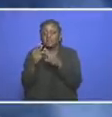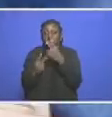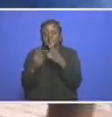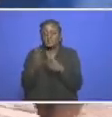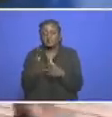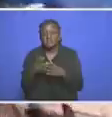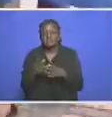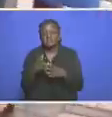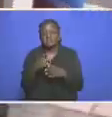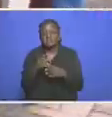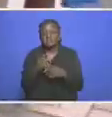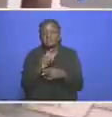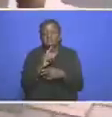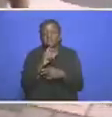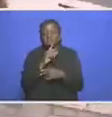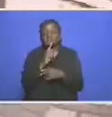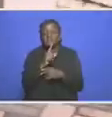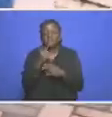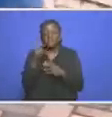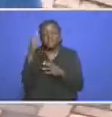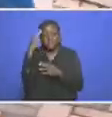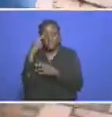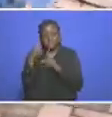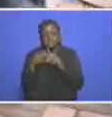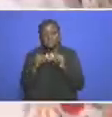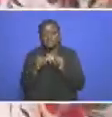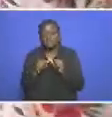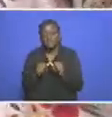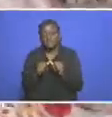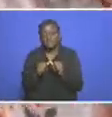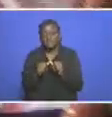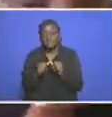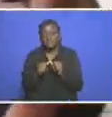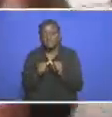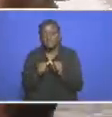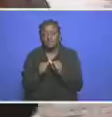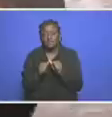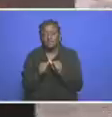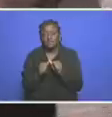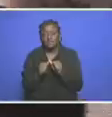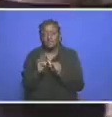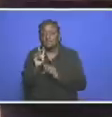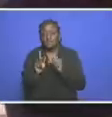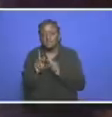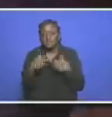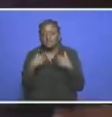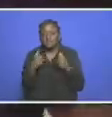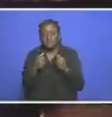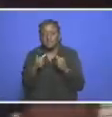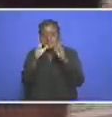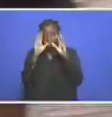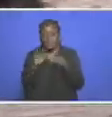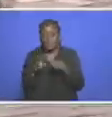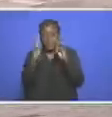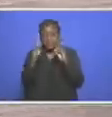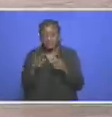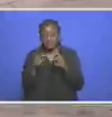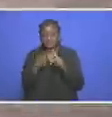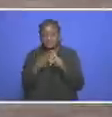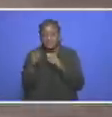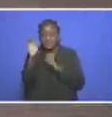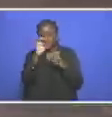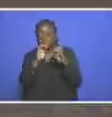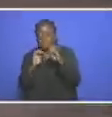On Sunday, as a number of stopover visitors braved the elements to explore downtown Nassau, ZNS News spoke with some of